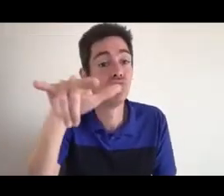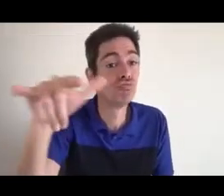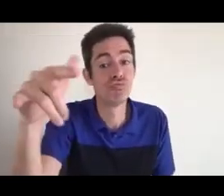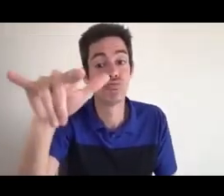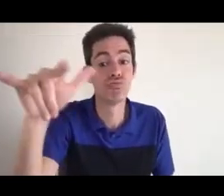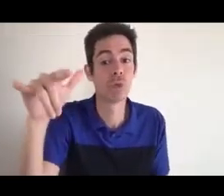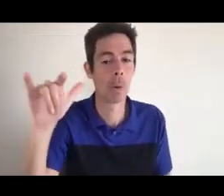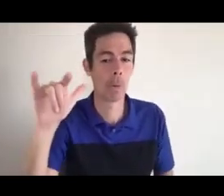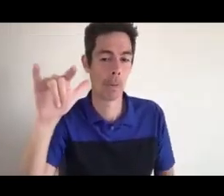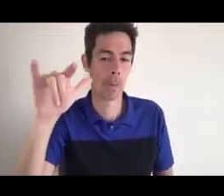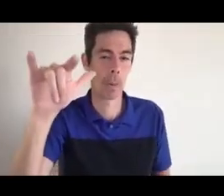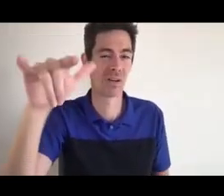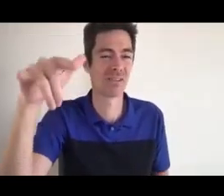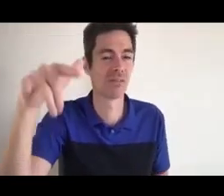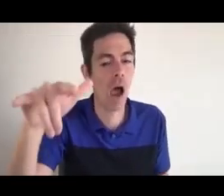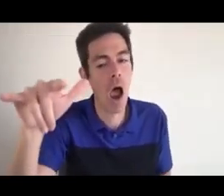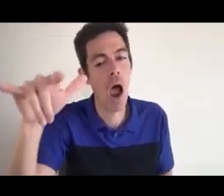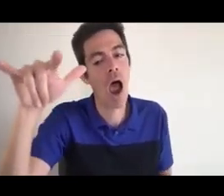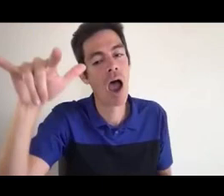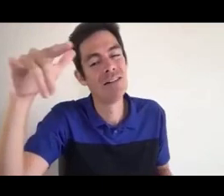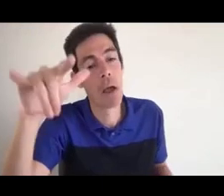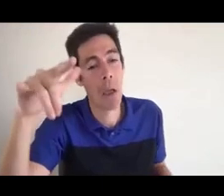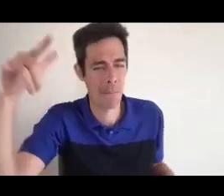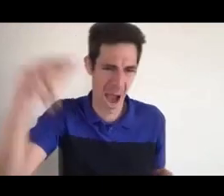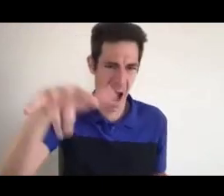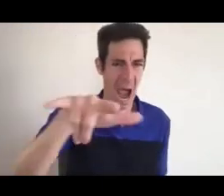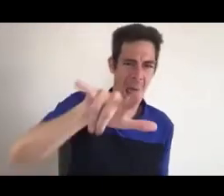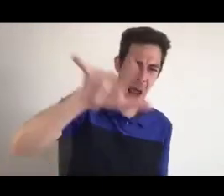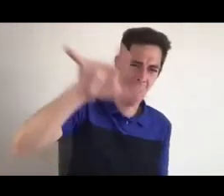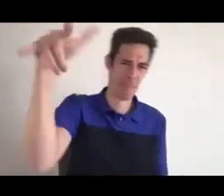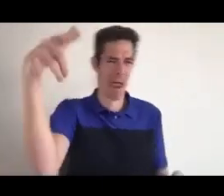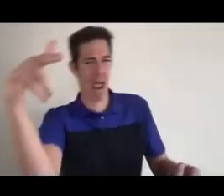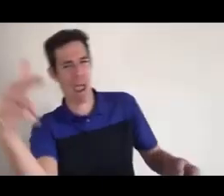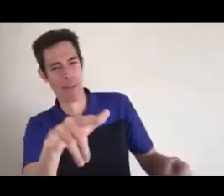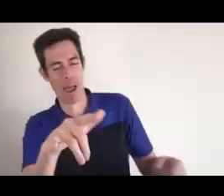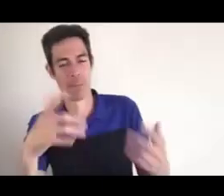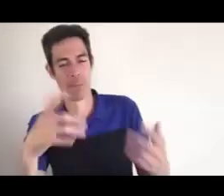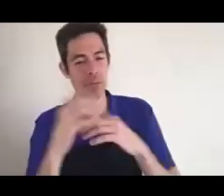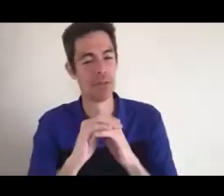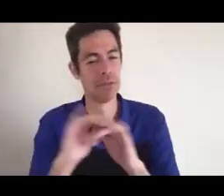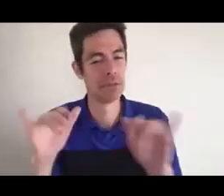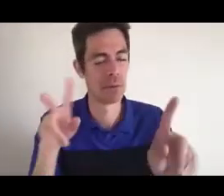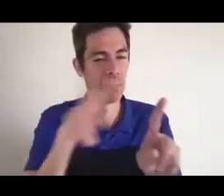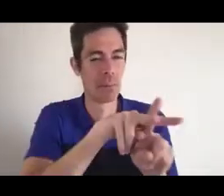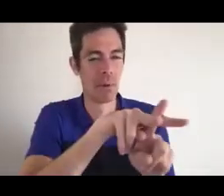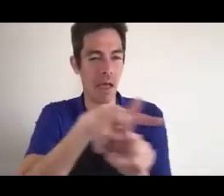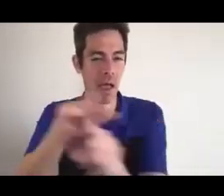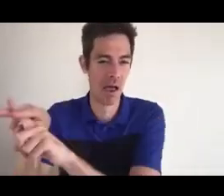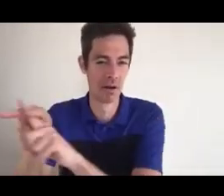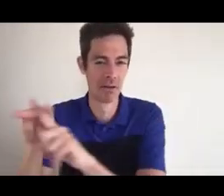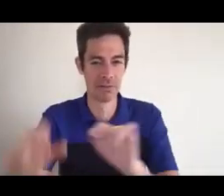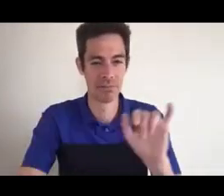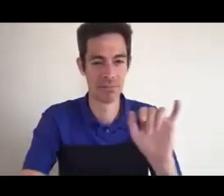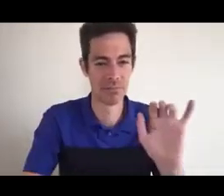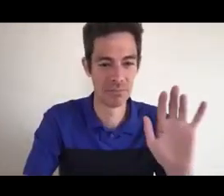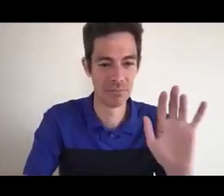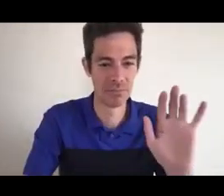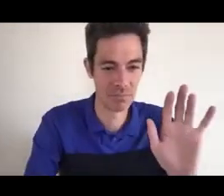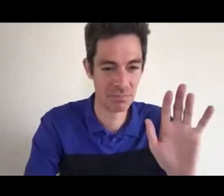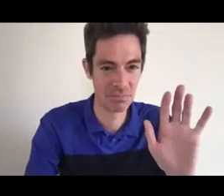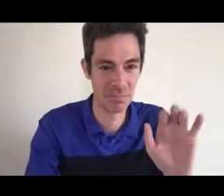how sloppy or how fast or how long. And so it just